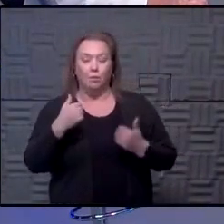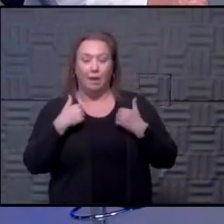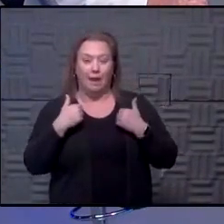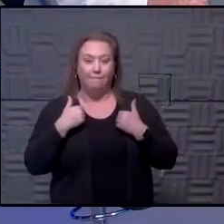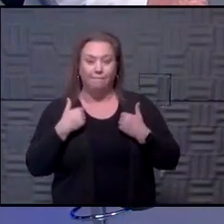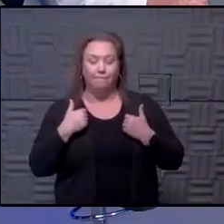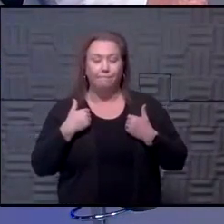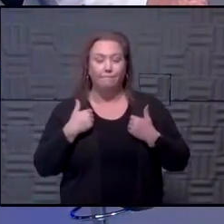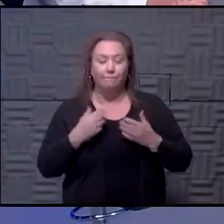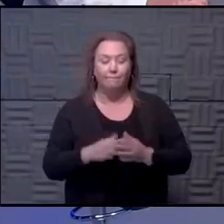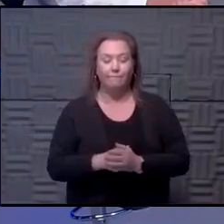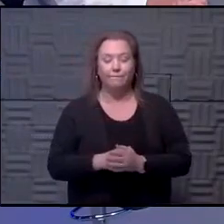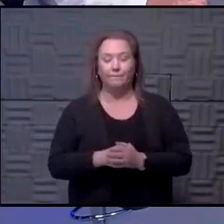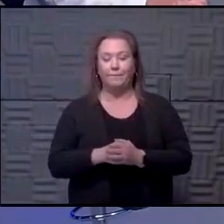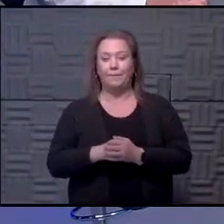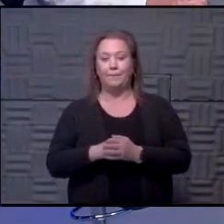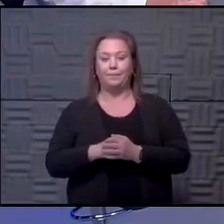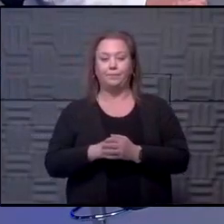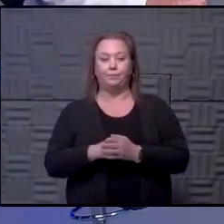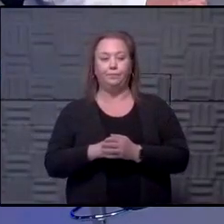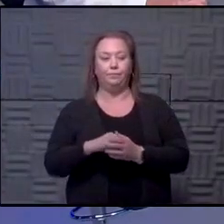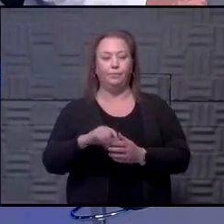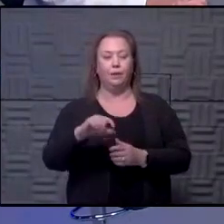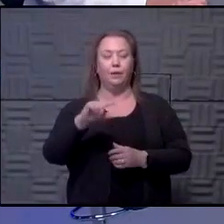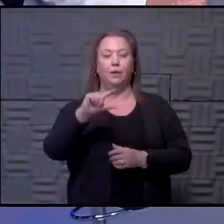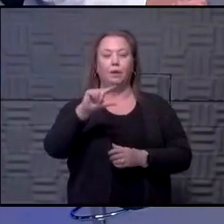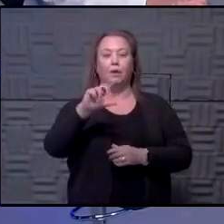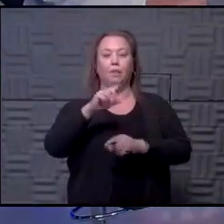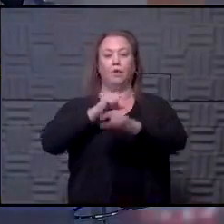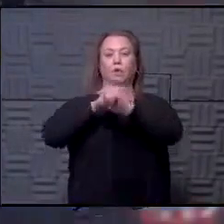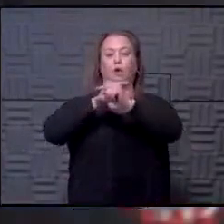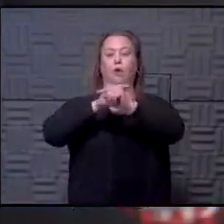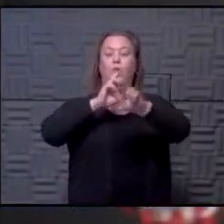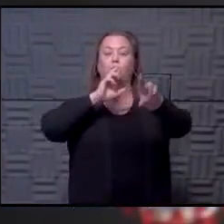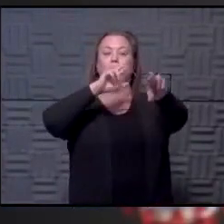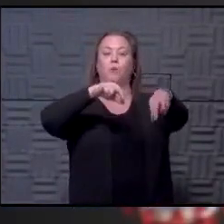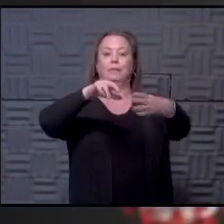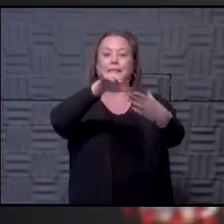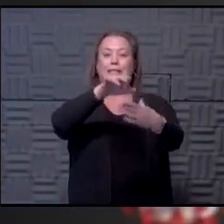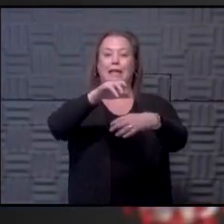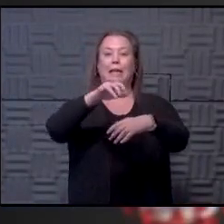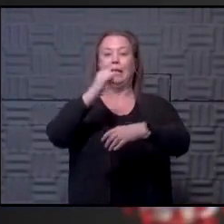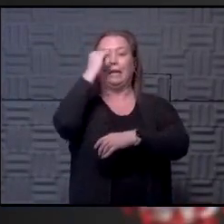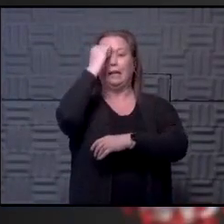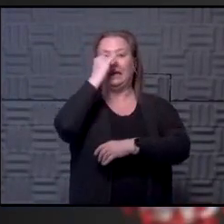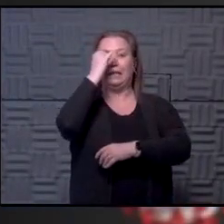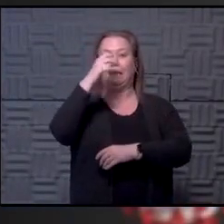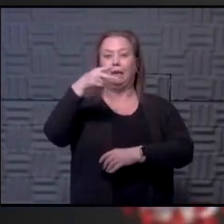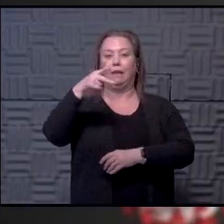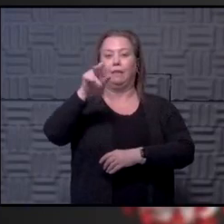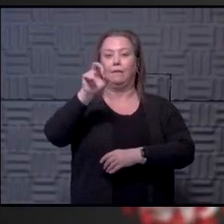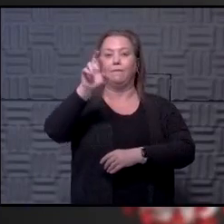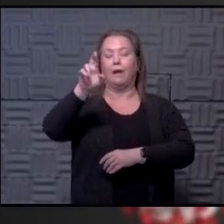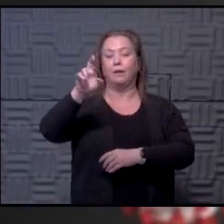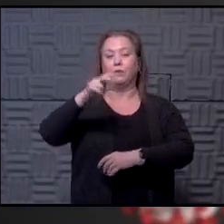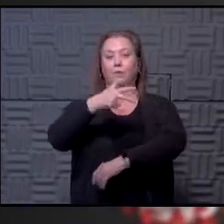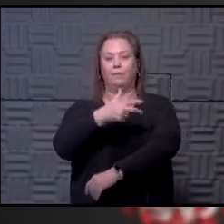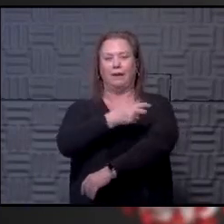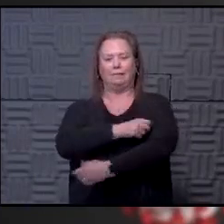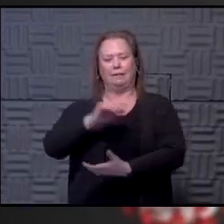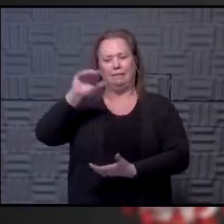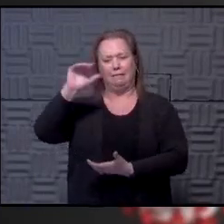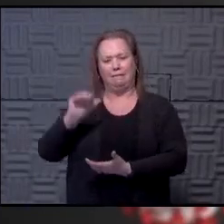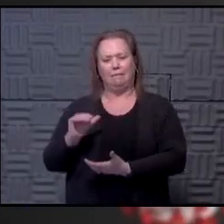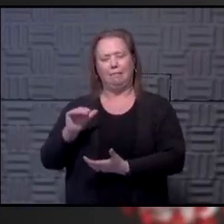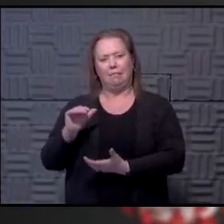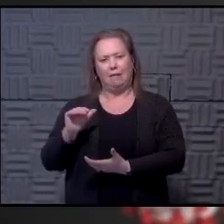We have them, so. Yeah. The Guardian reports a study in Italy showing that the Pfizer vaccine may be less effective in people who